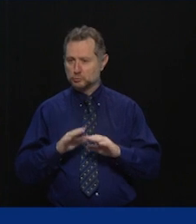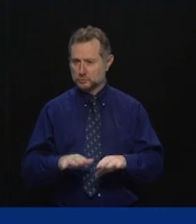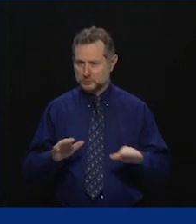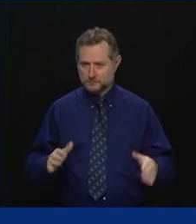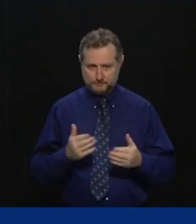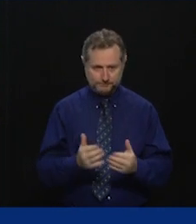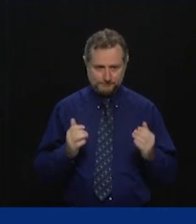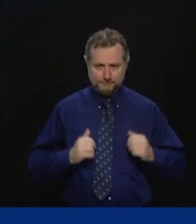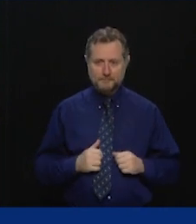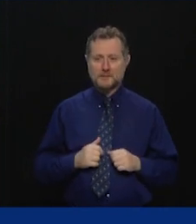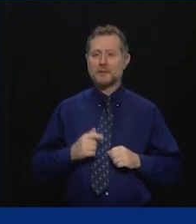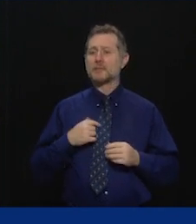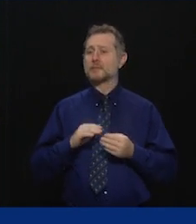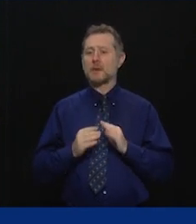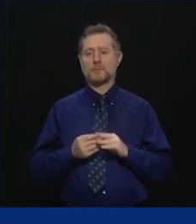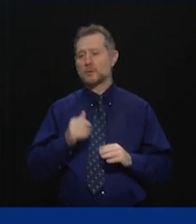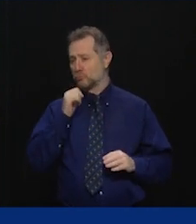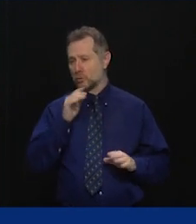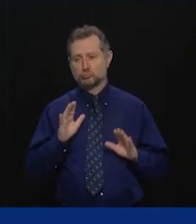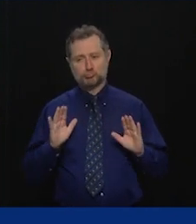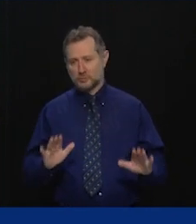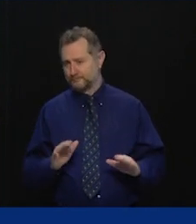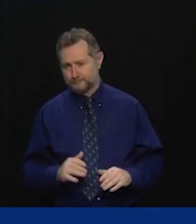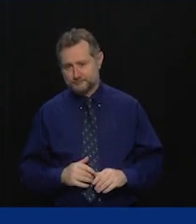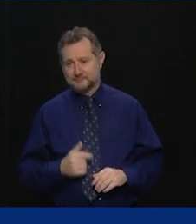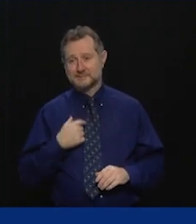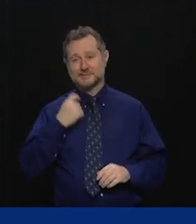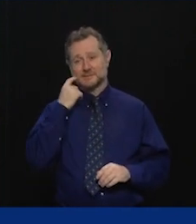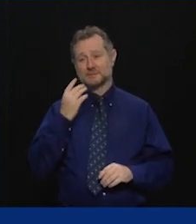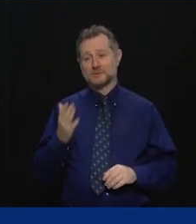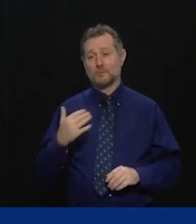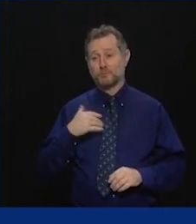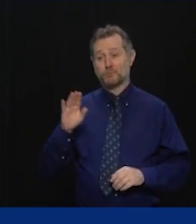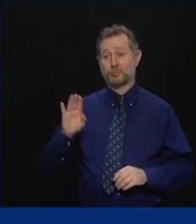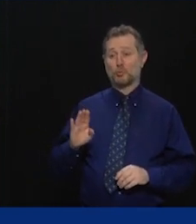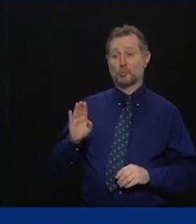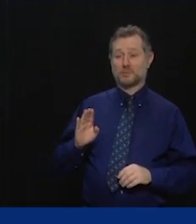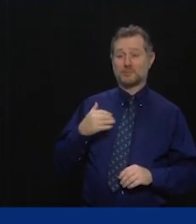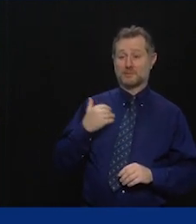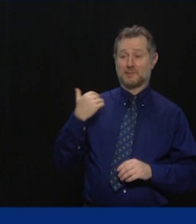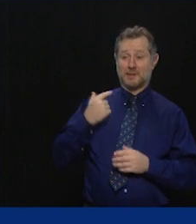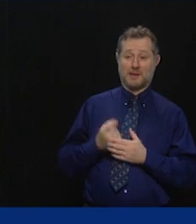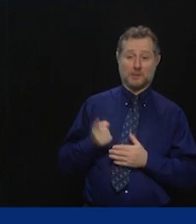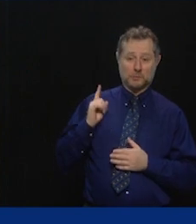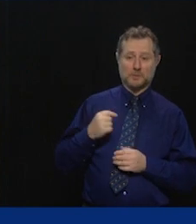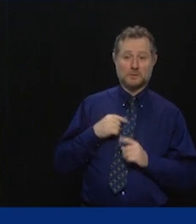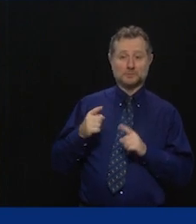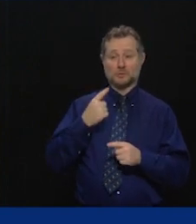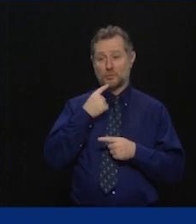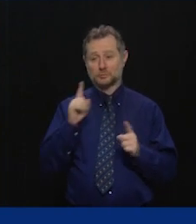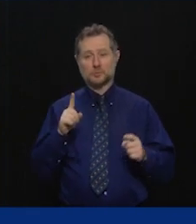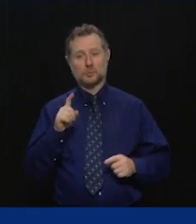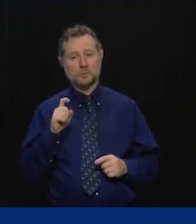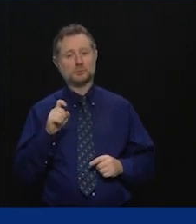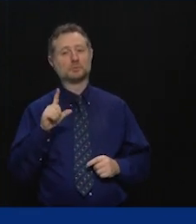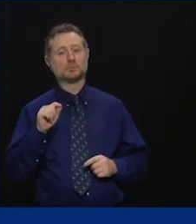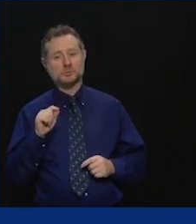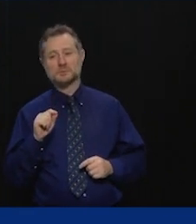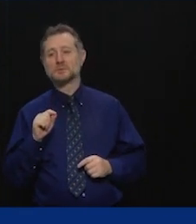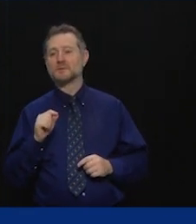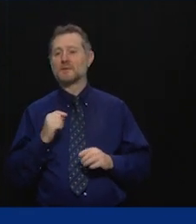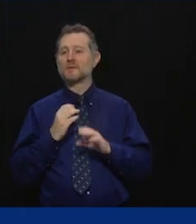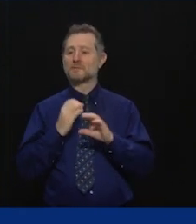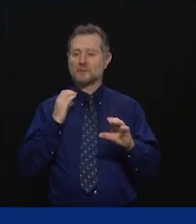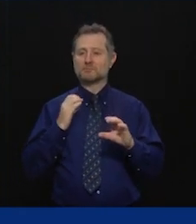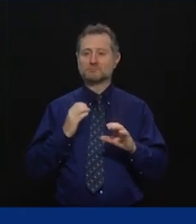but I was out in Flatbush this week, and we announced 120 Vax to School pop-up events, which are everyone's getting really excited about seeing our van come